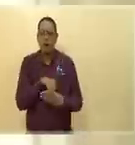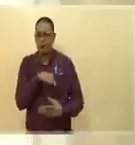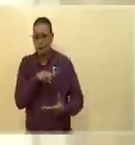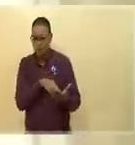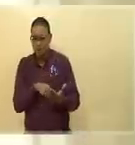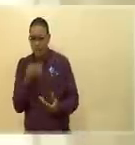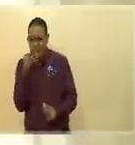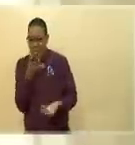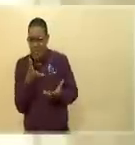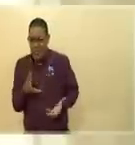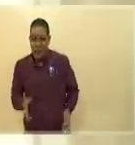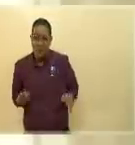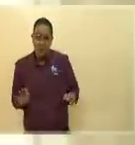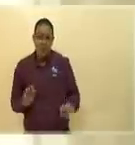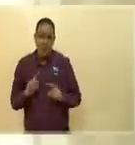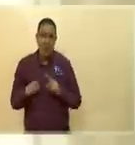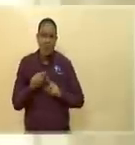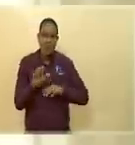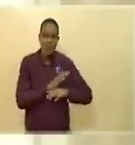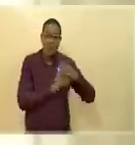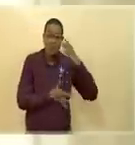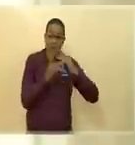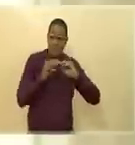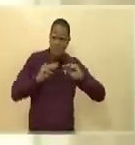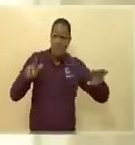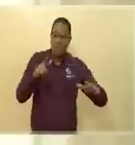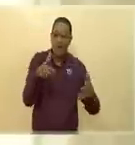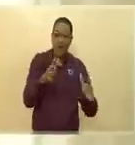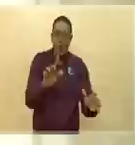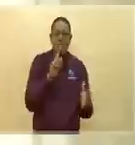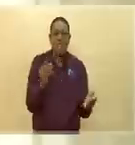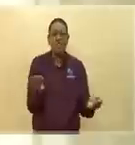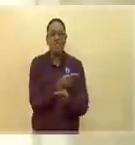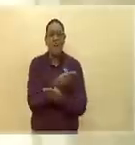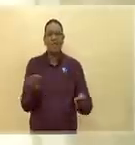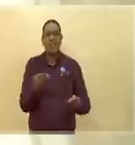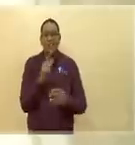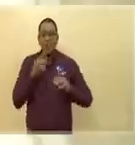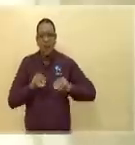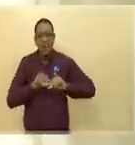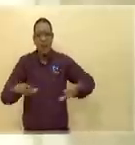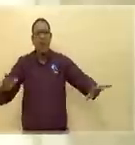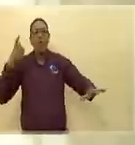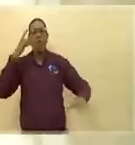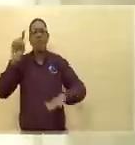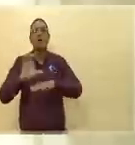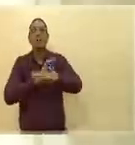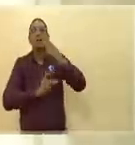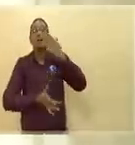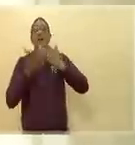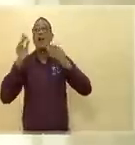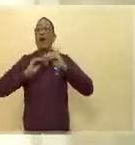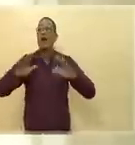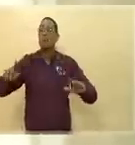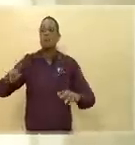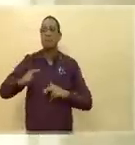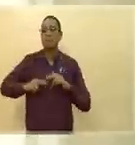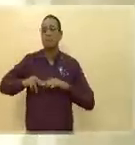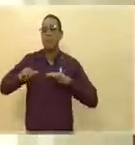registries, and when they're digitized, they allow for transactions to flow and for a digital economy to be